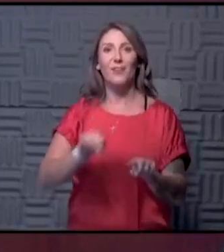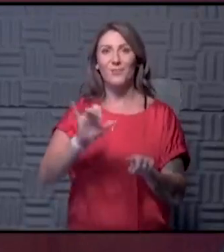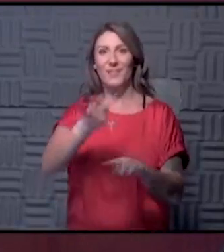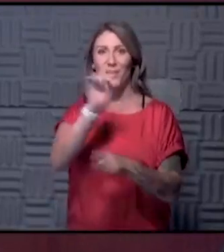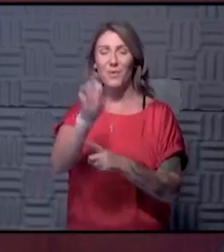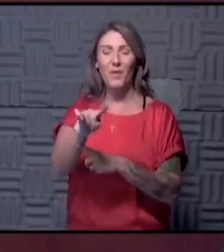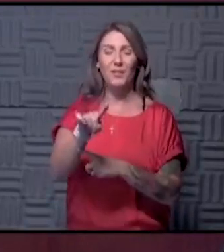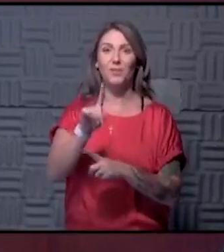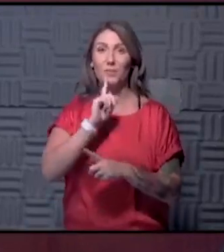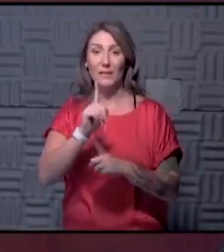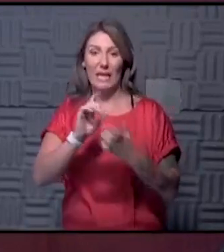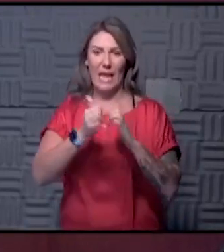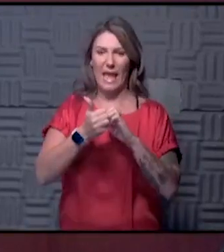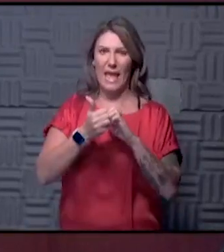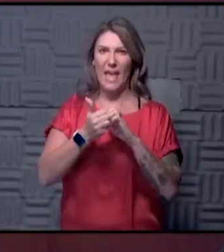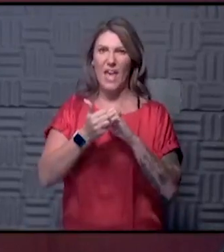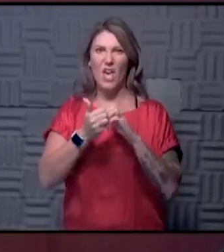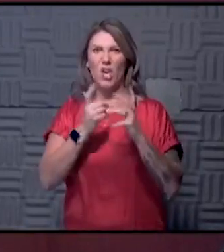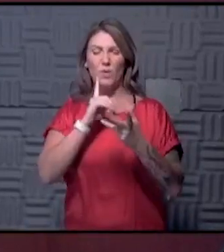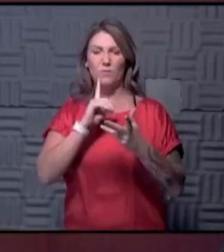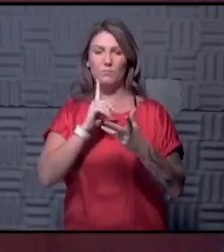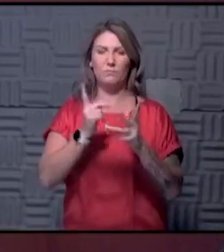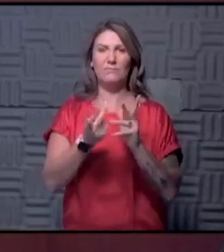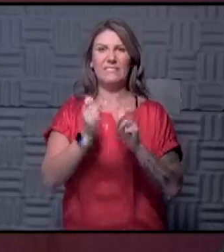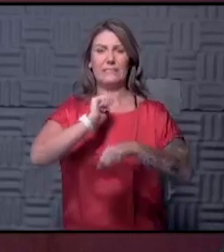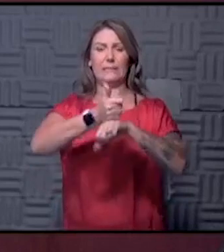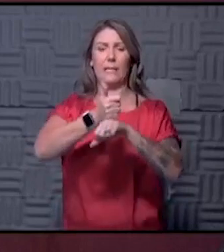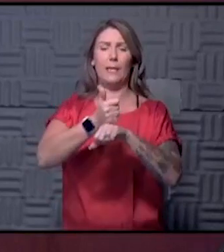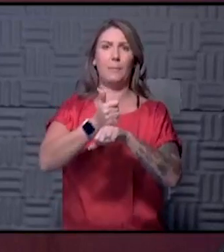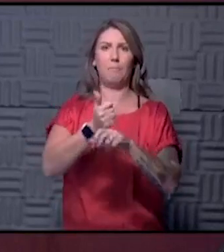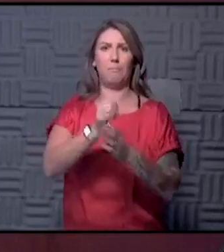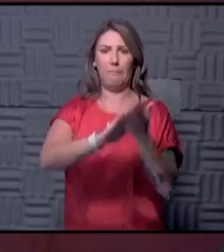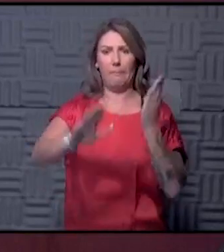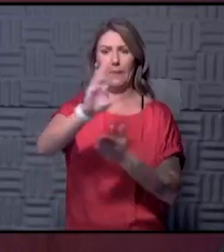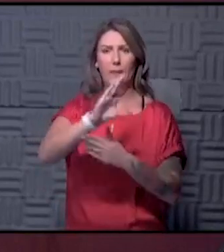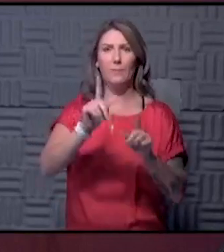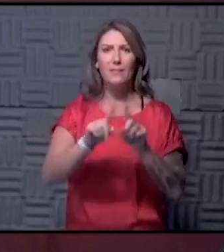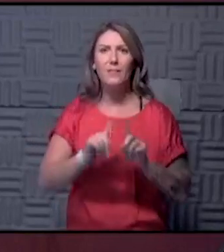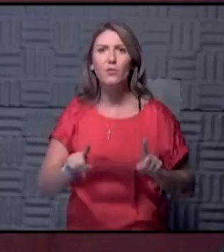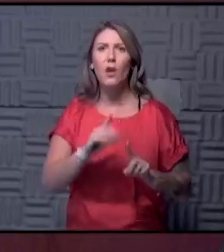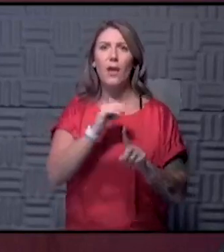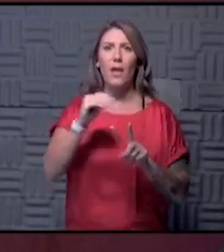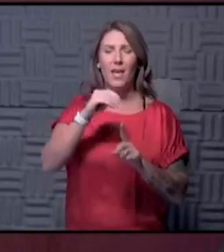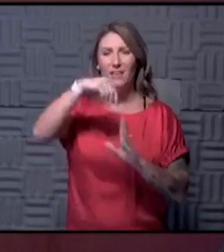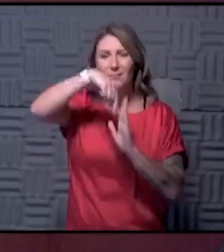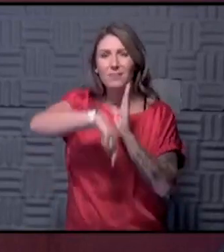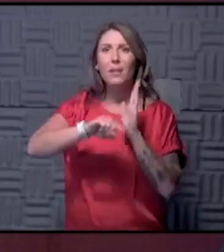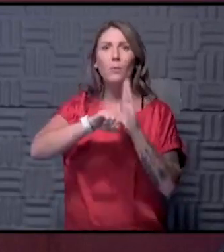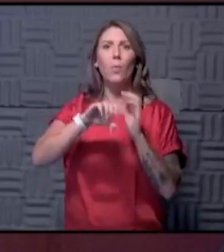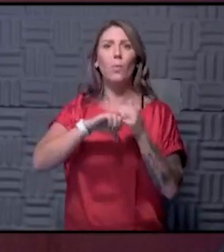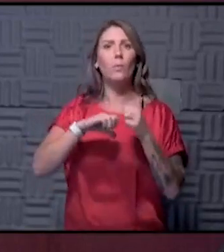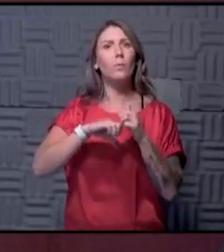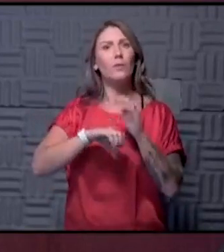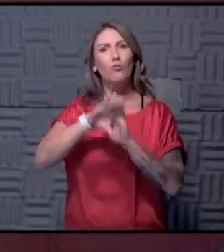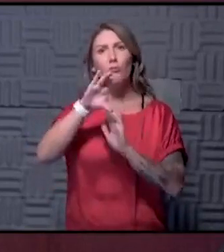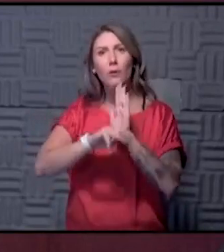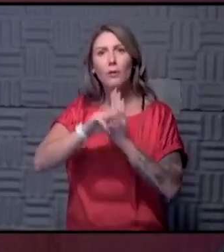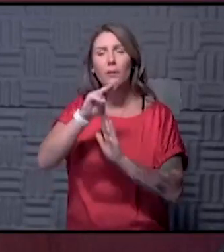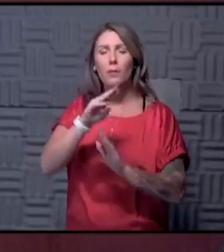which is certainly how we've reconfigured the campus and our curriculum so that we really de-densified campus very